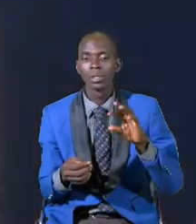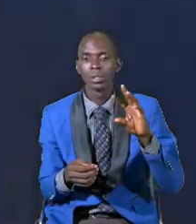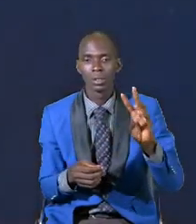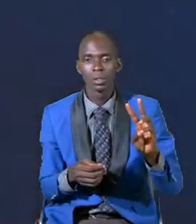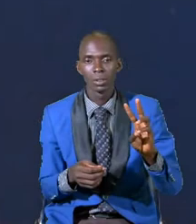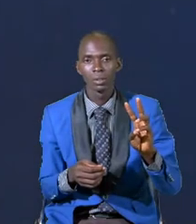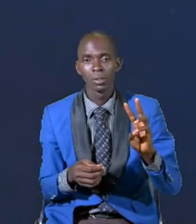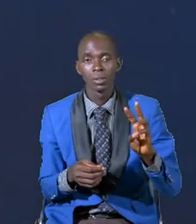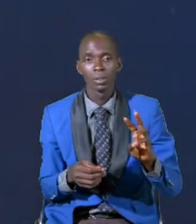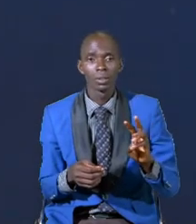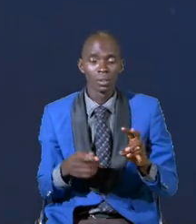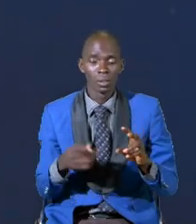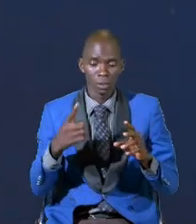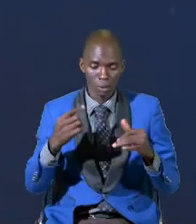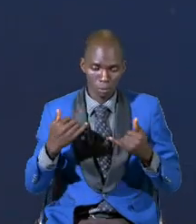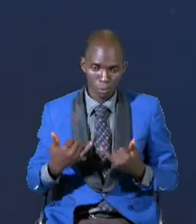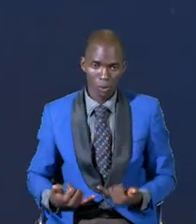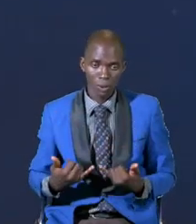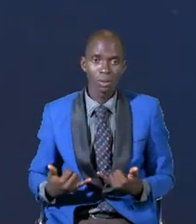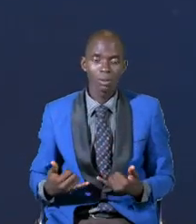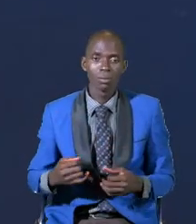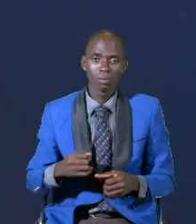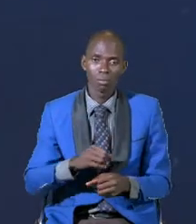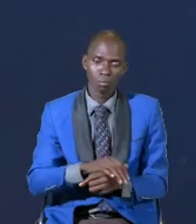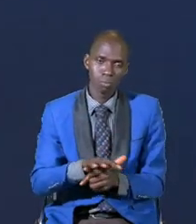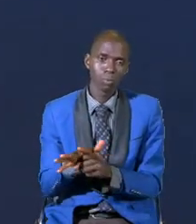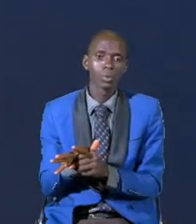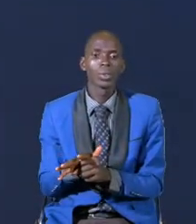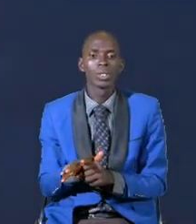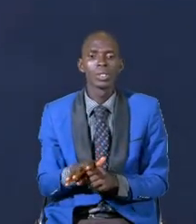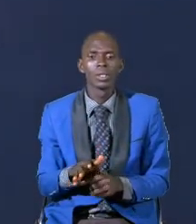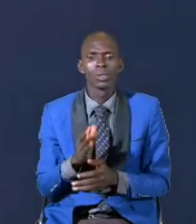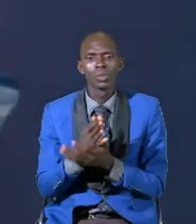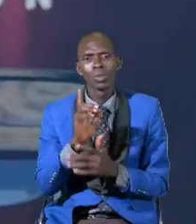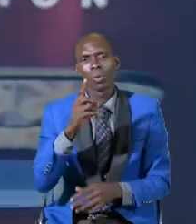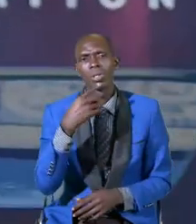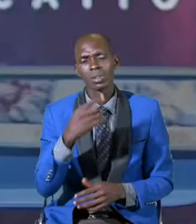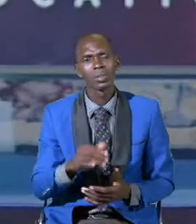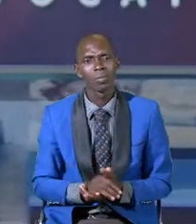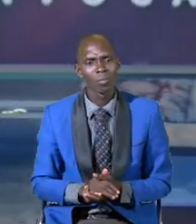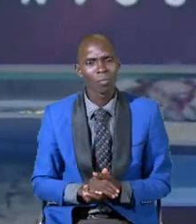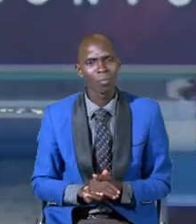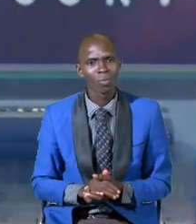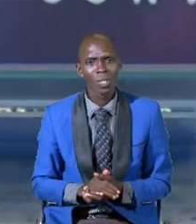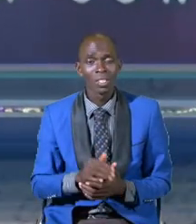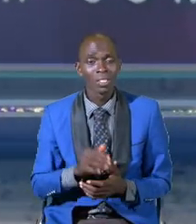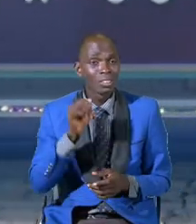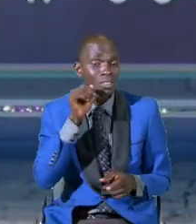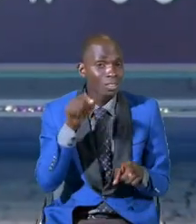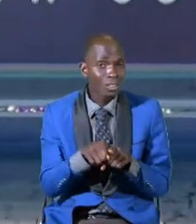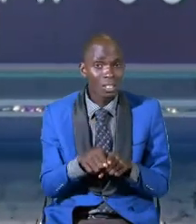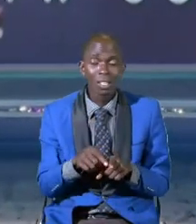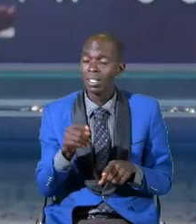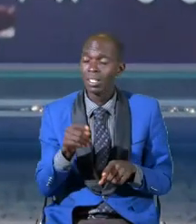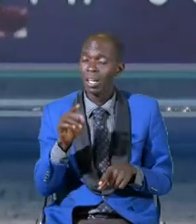present pandemics, in the present pandemics, and somebody says, systems are not even working. And we're